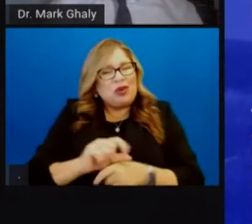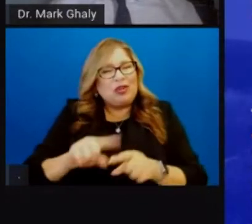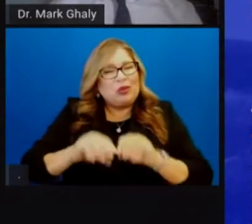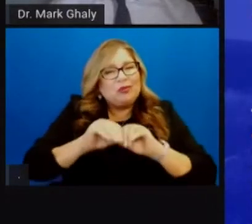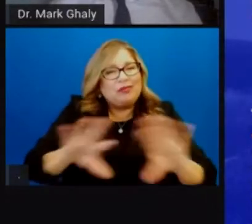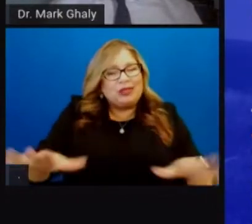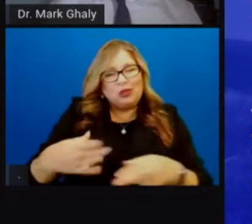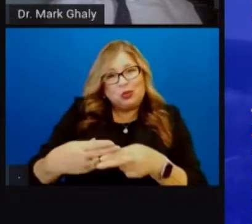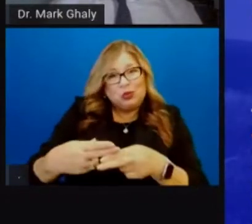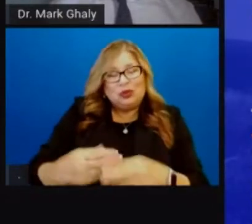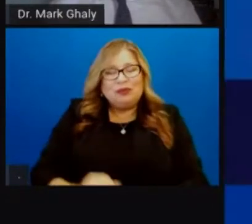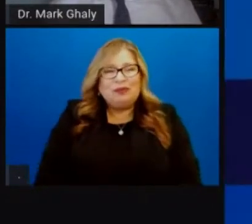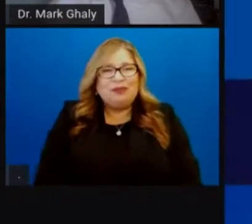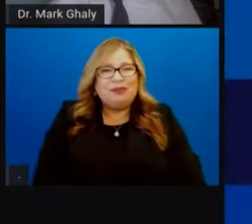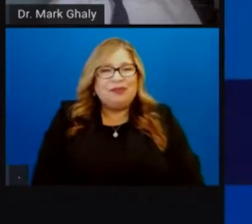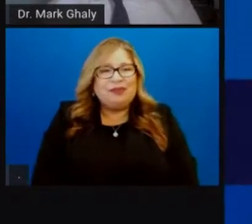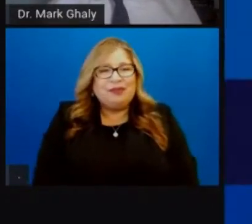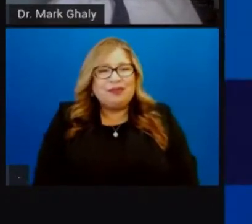soon. Next slide.